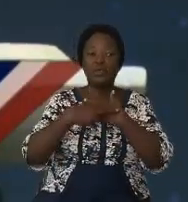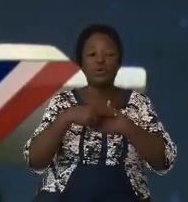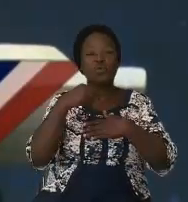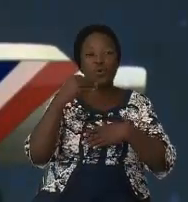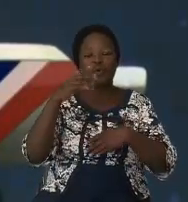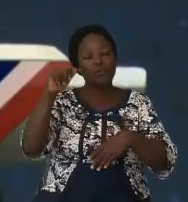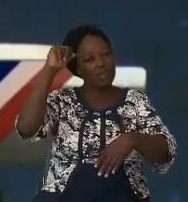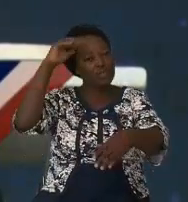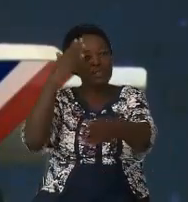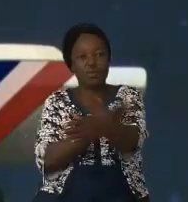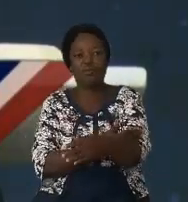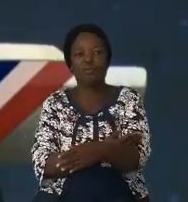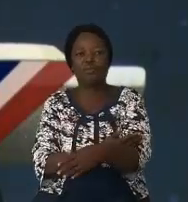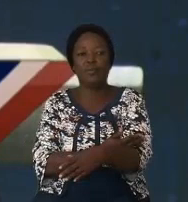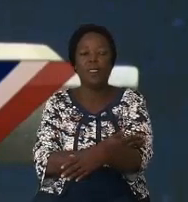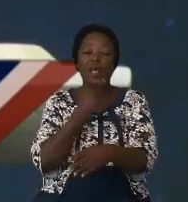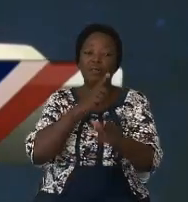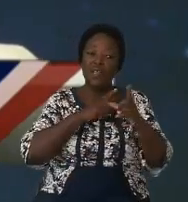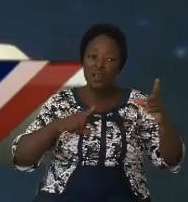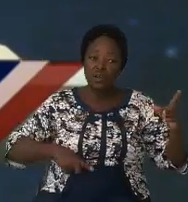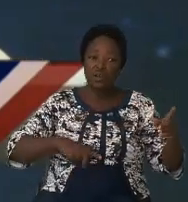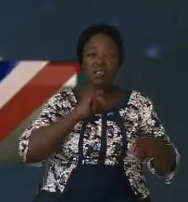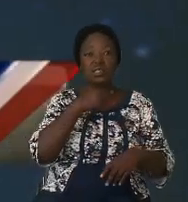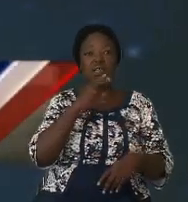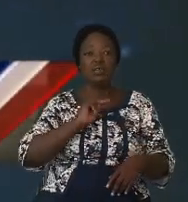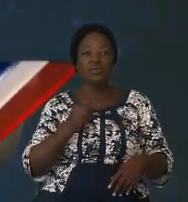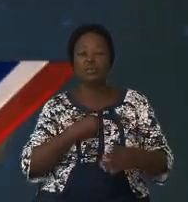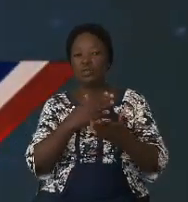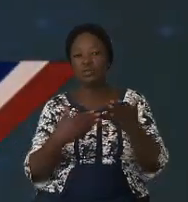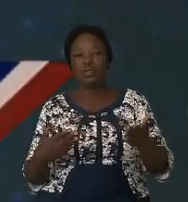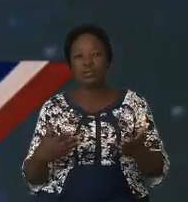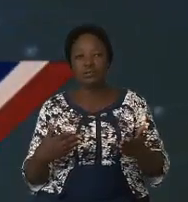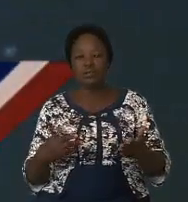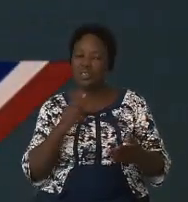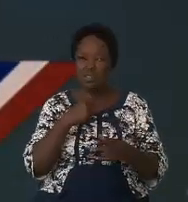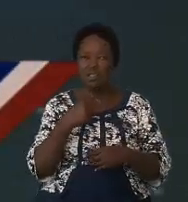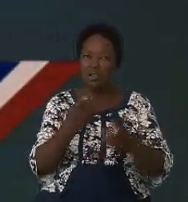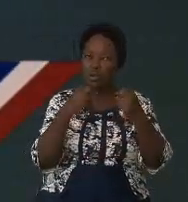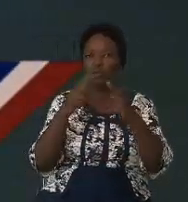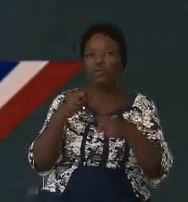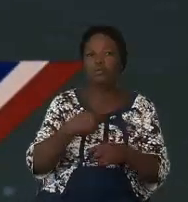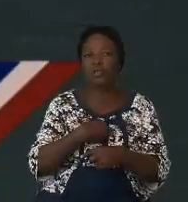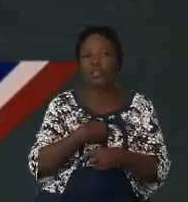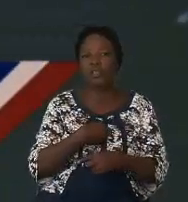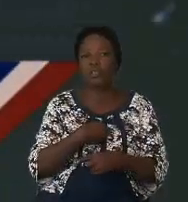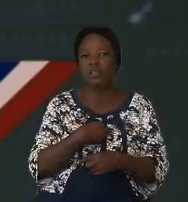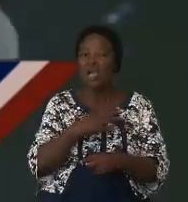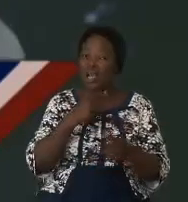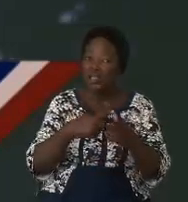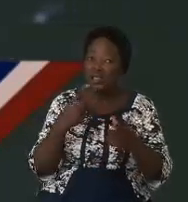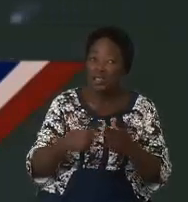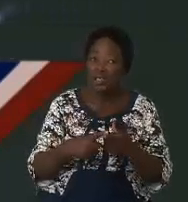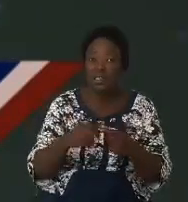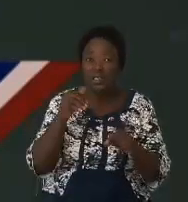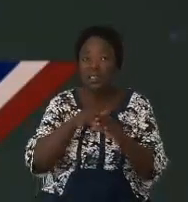The prophesied return of the Son. The Lord is telling us something. He